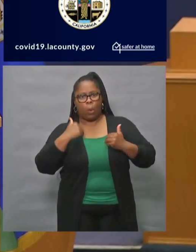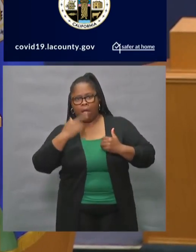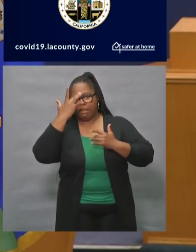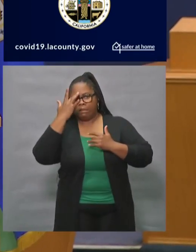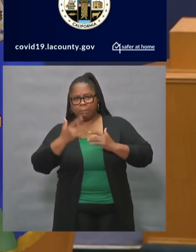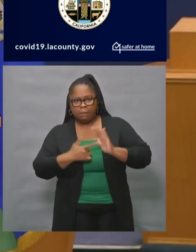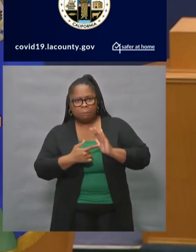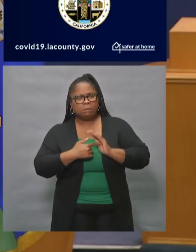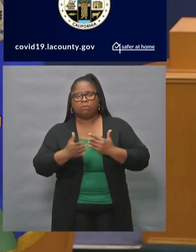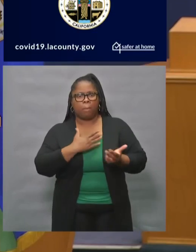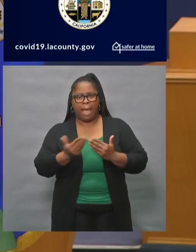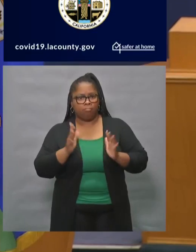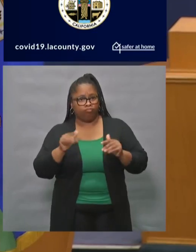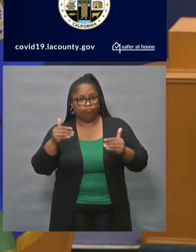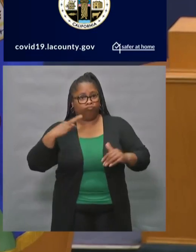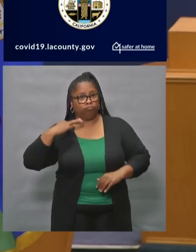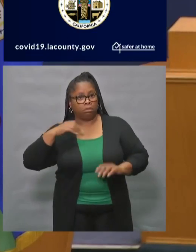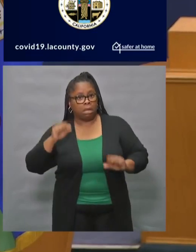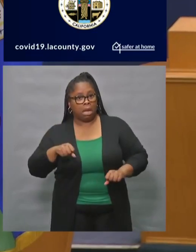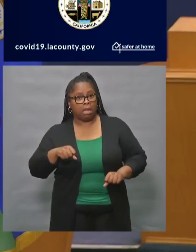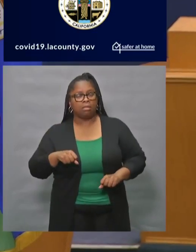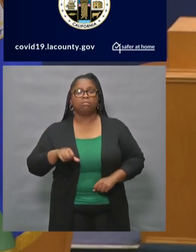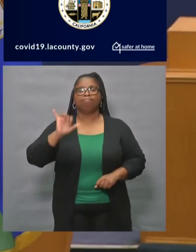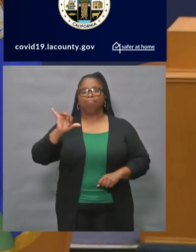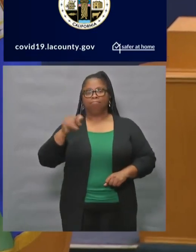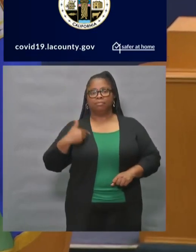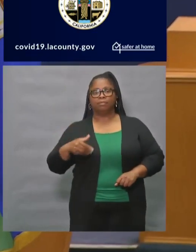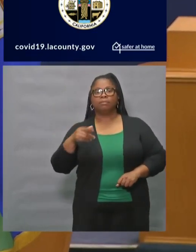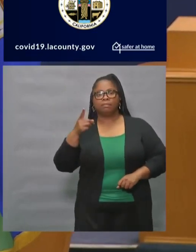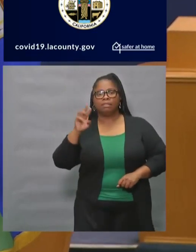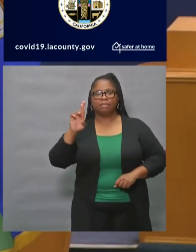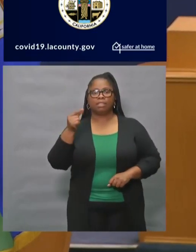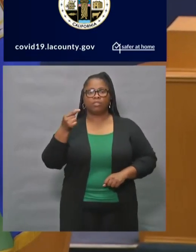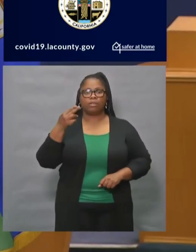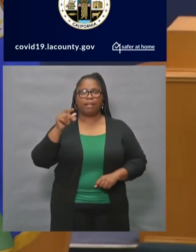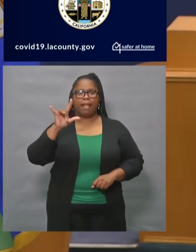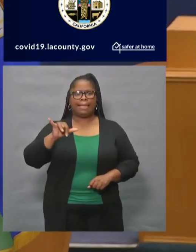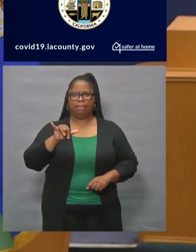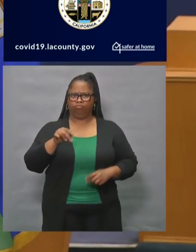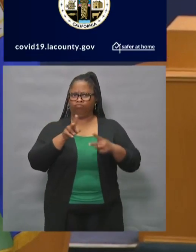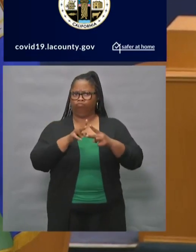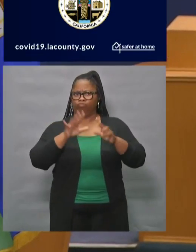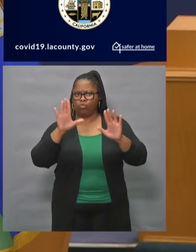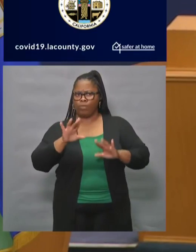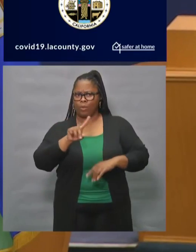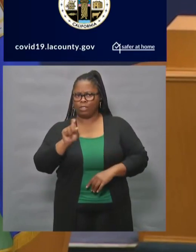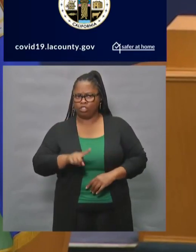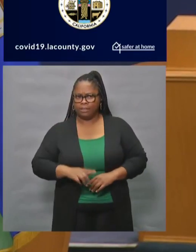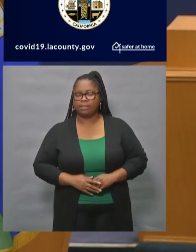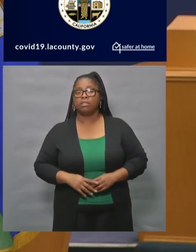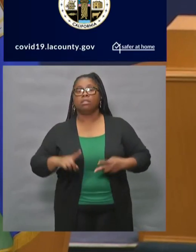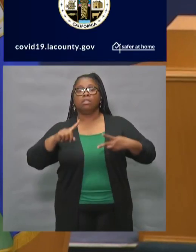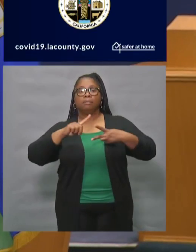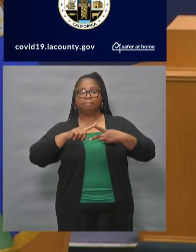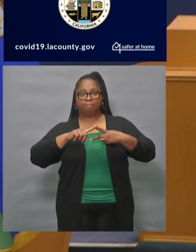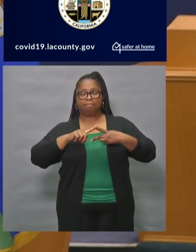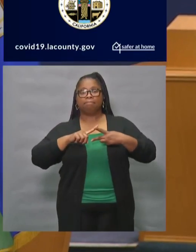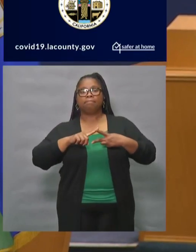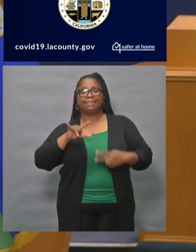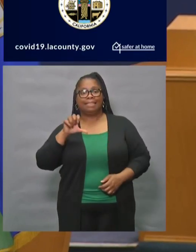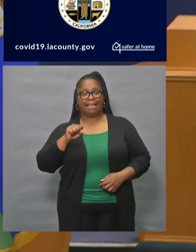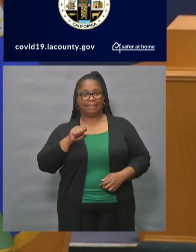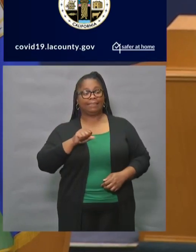you. Sure, this is Christina Galley. Those are great questions, 2 great questions. So on your first question, yes, the capacity